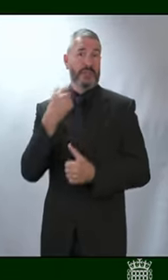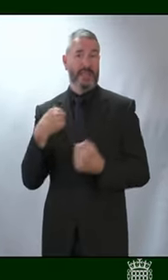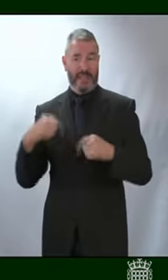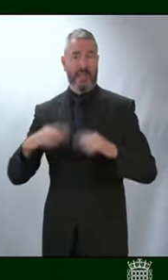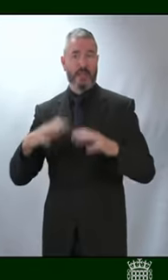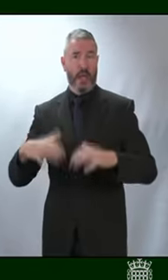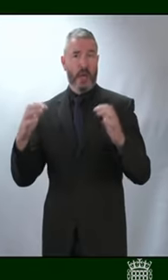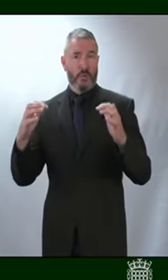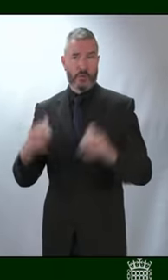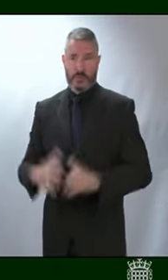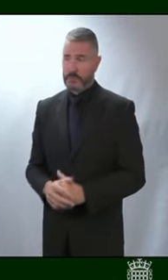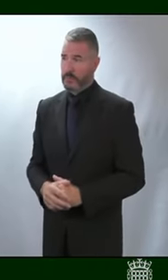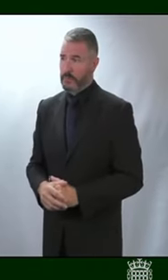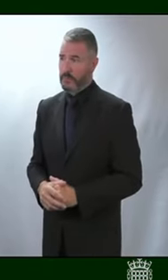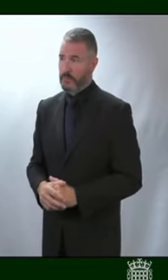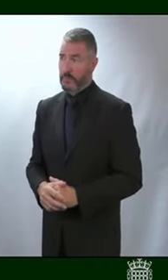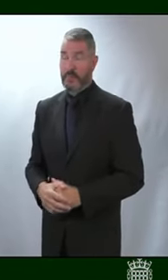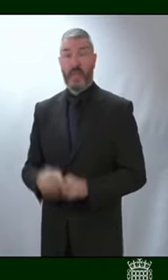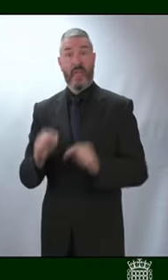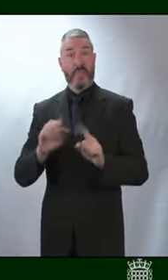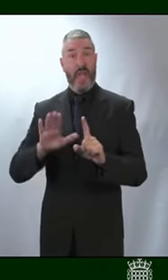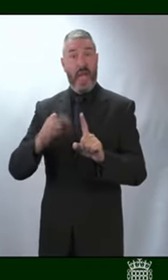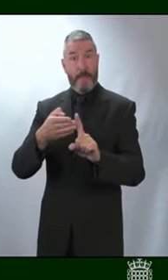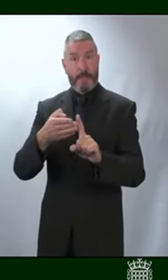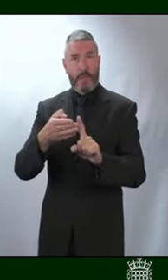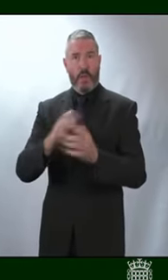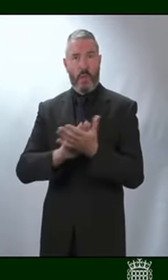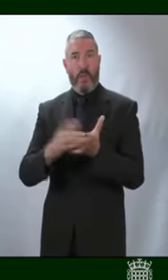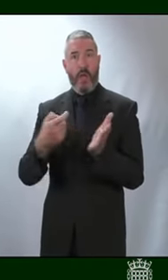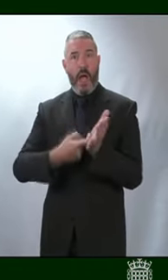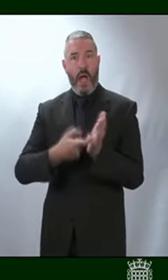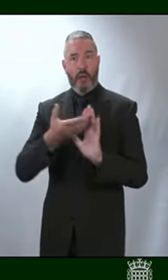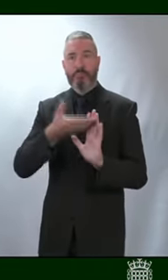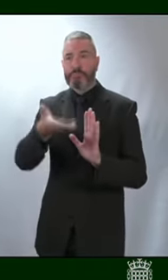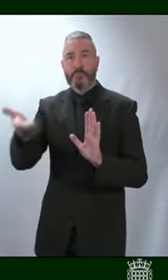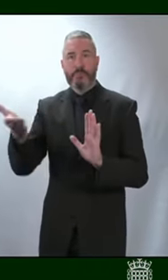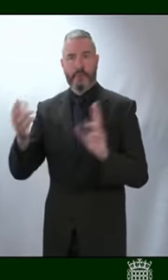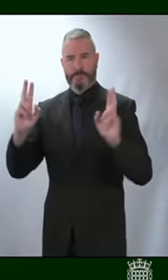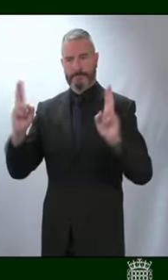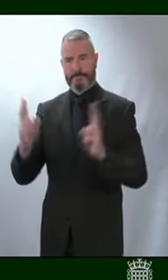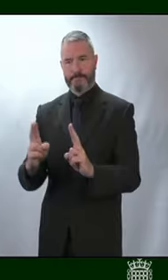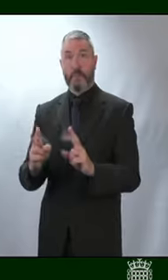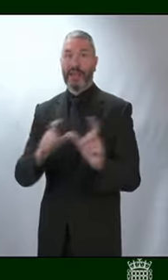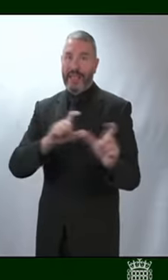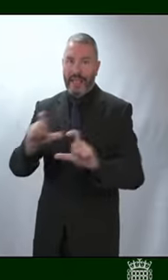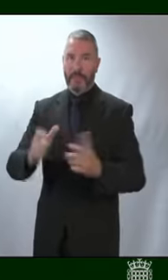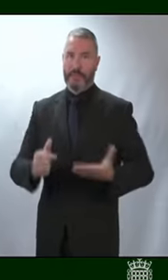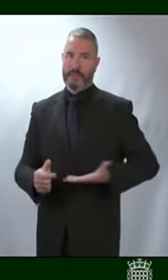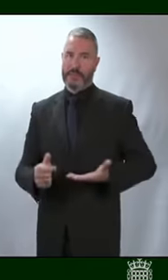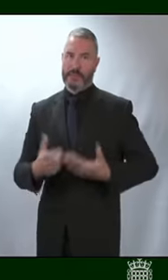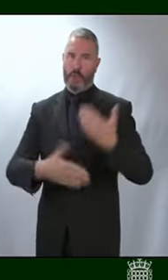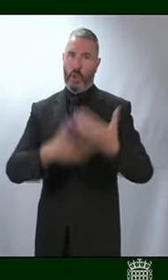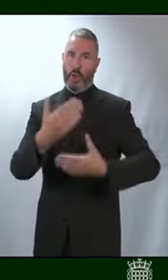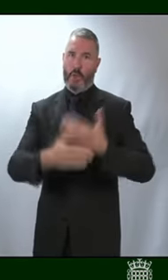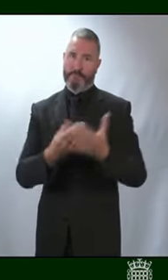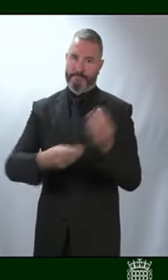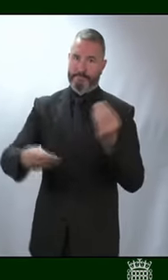House is to continue to drive down that R number whilst keeping businesses open and